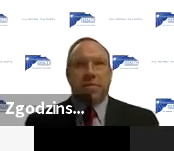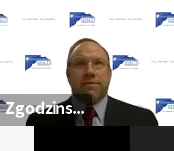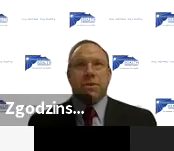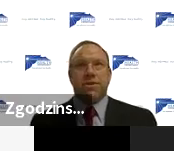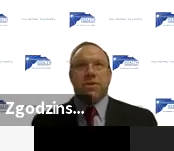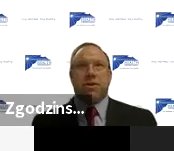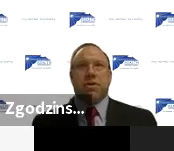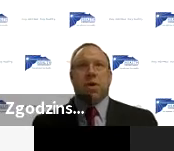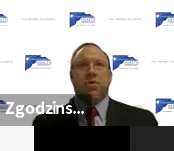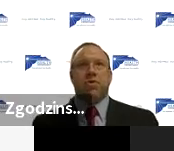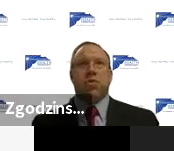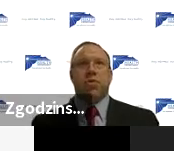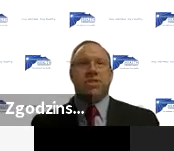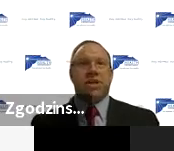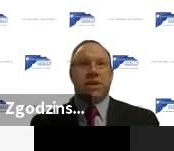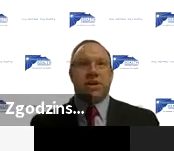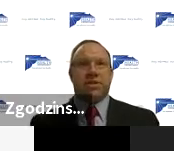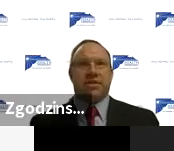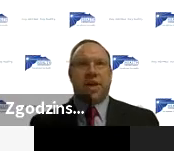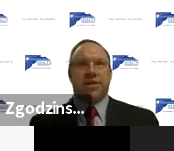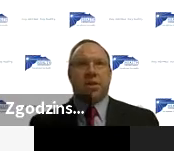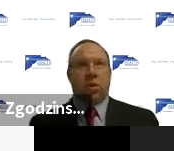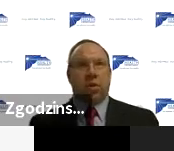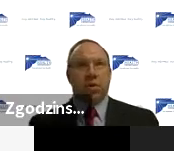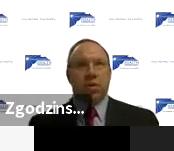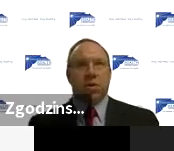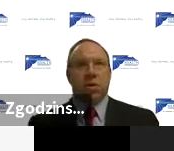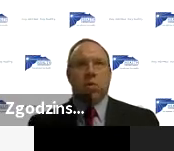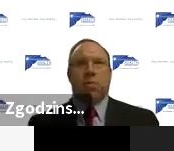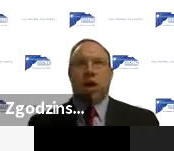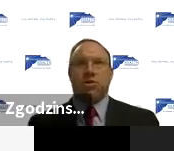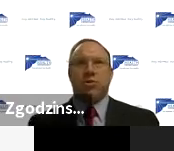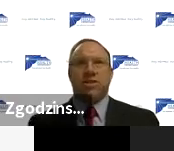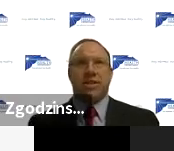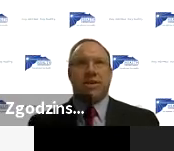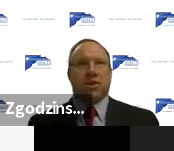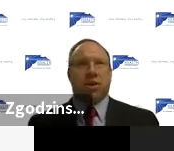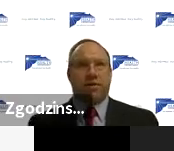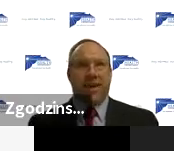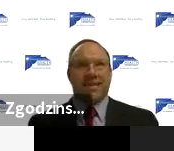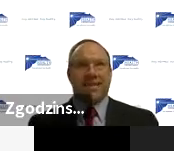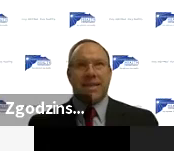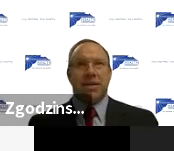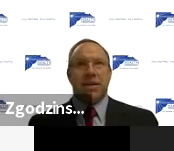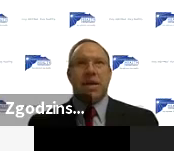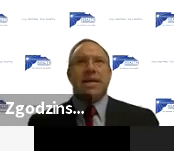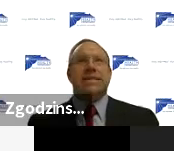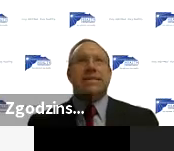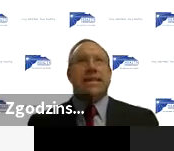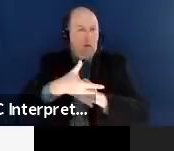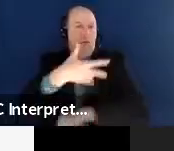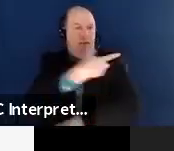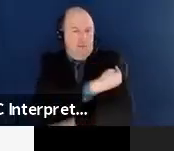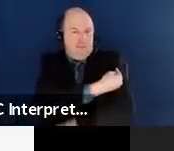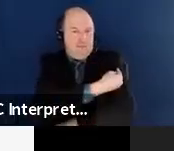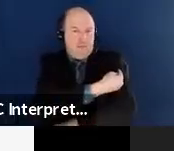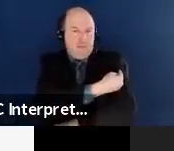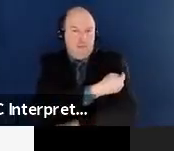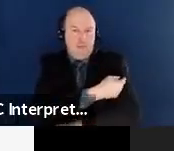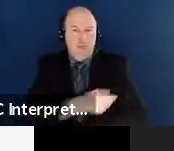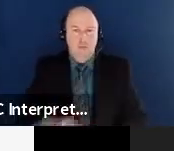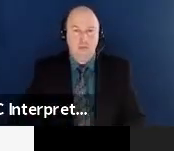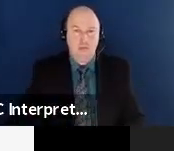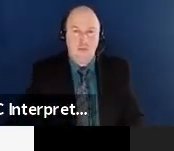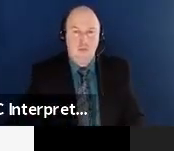Monday, February 1st, those who are 70 years of age and older will be eligible to receive their COVID vaccine. Scheduling is